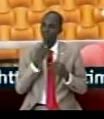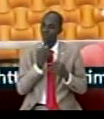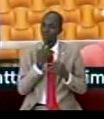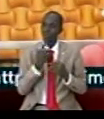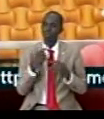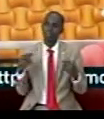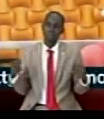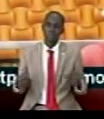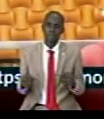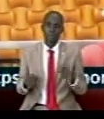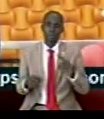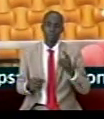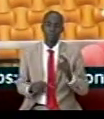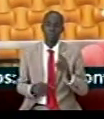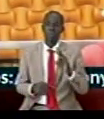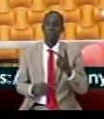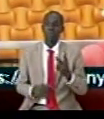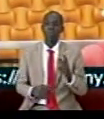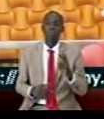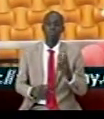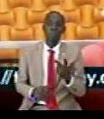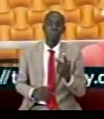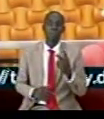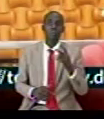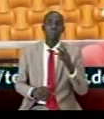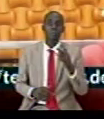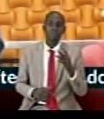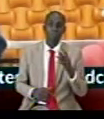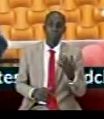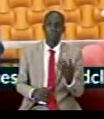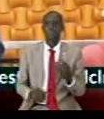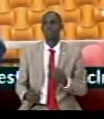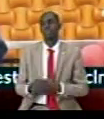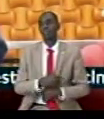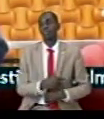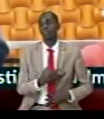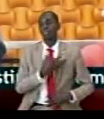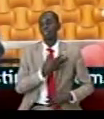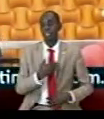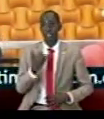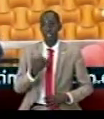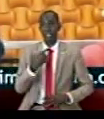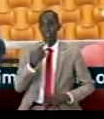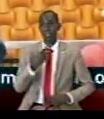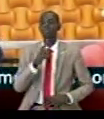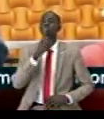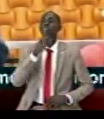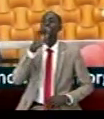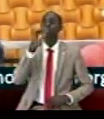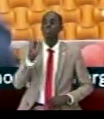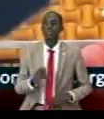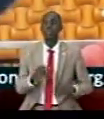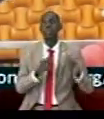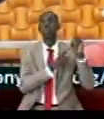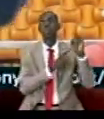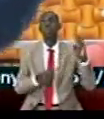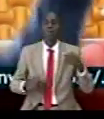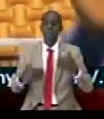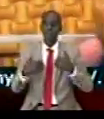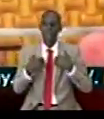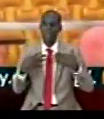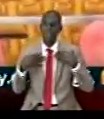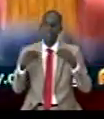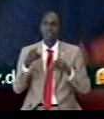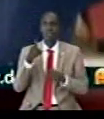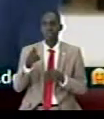first day, the second day, the third day, the fourth day. I said, indeed, God has healed me. I said, may the God